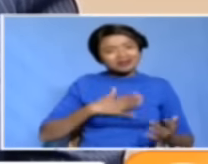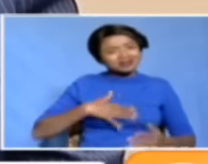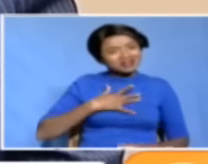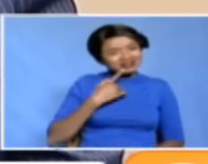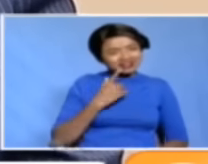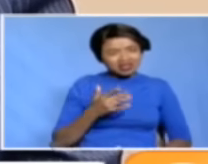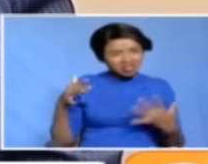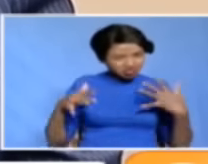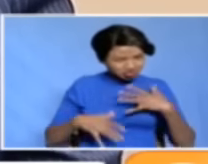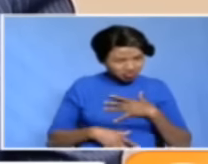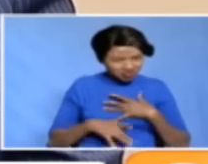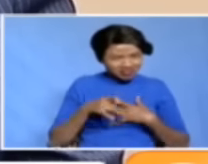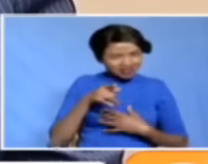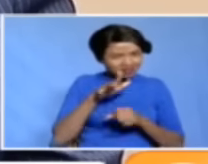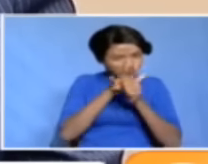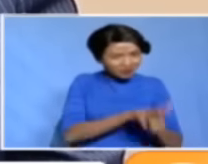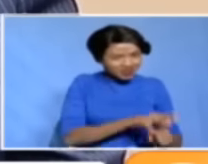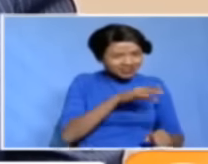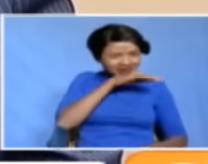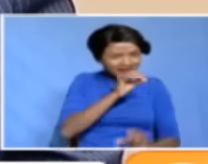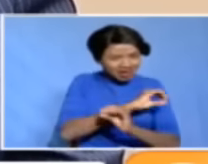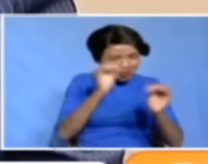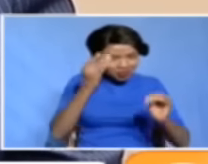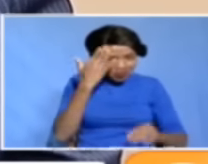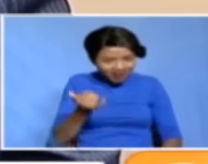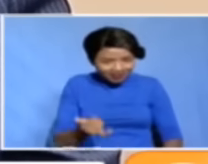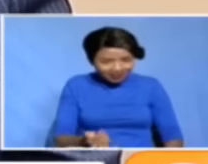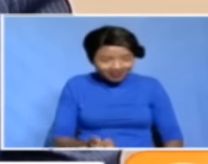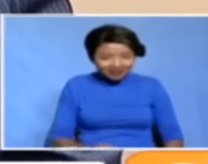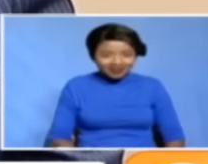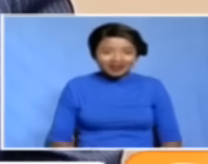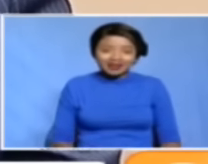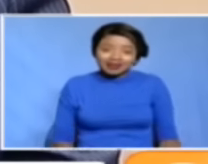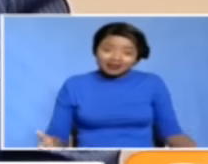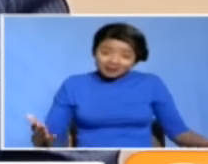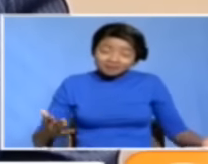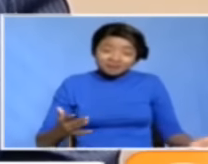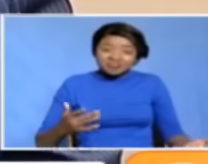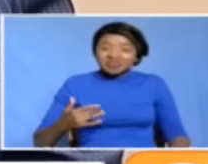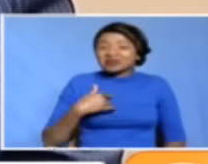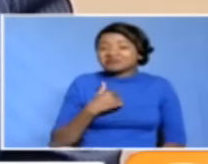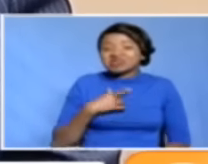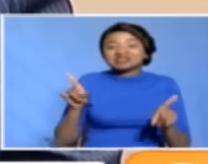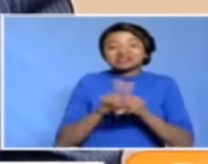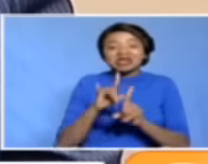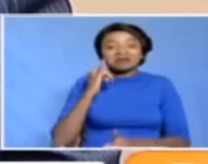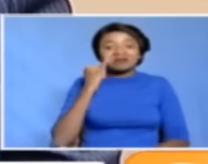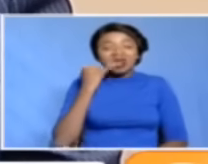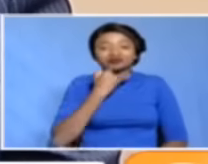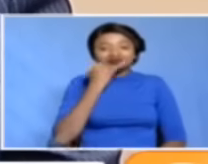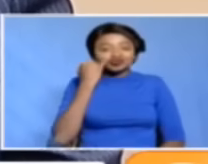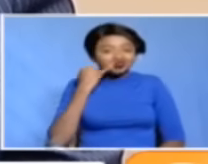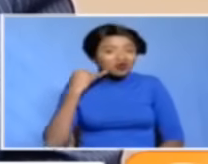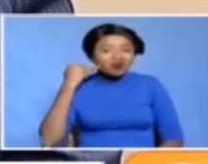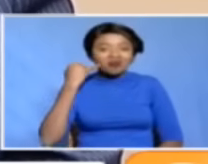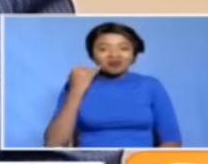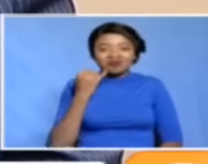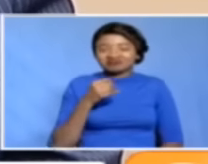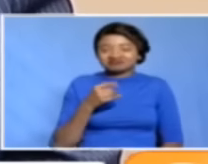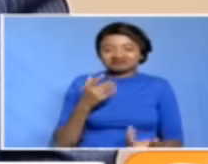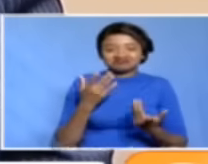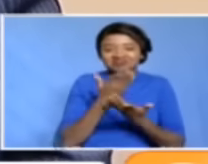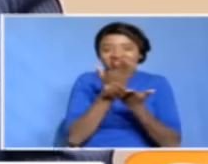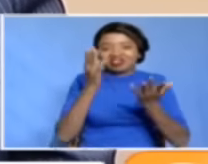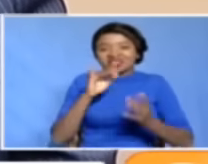shocked, in other words. You know, I am not, I don't play in the league of Joho, Junet, and the like, who